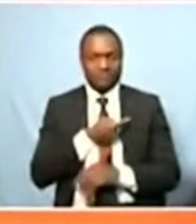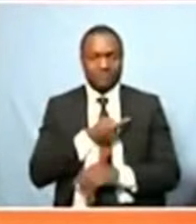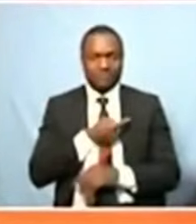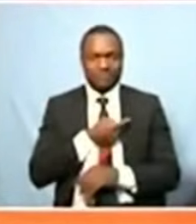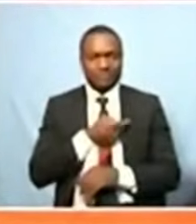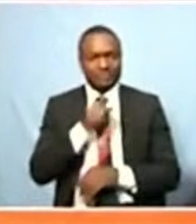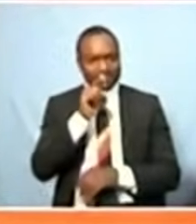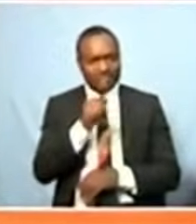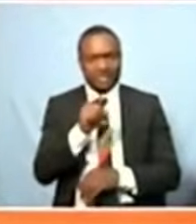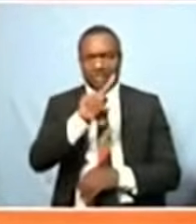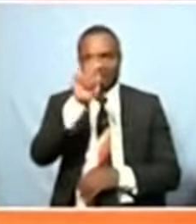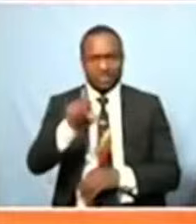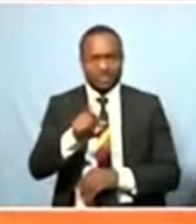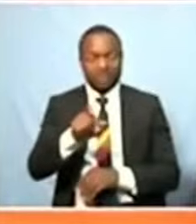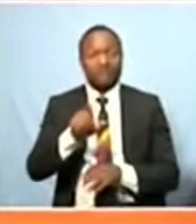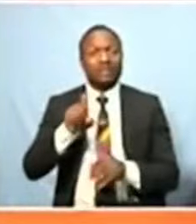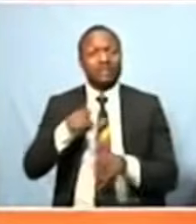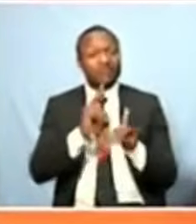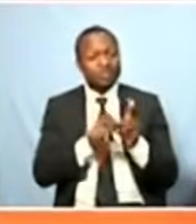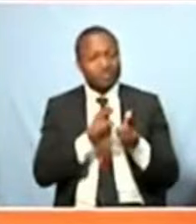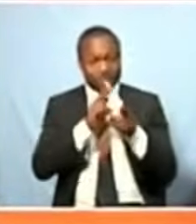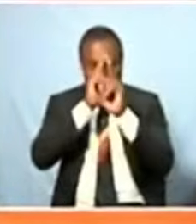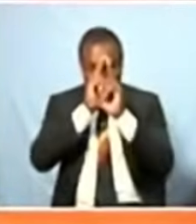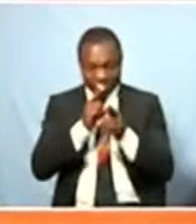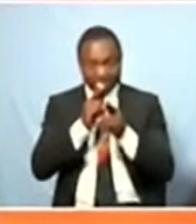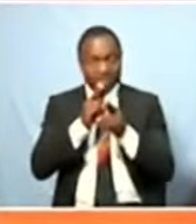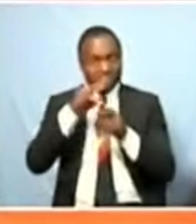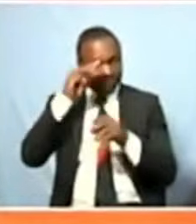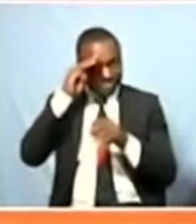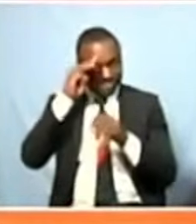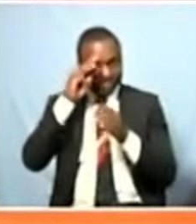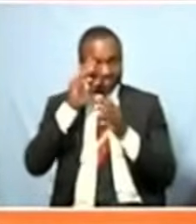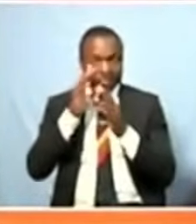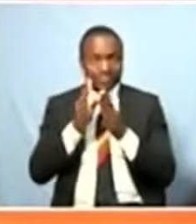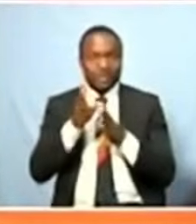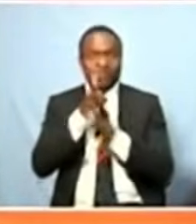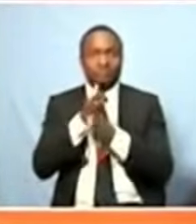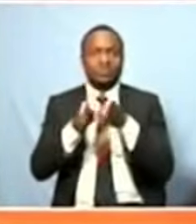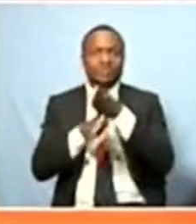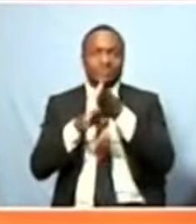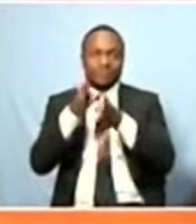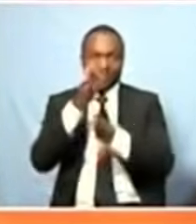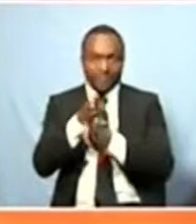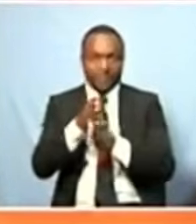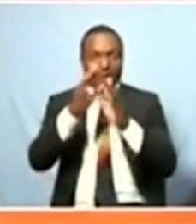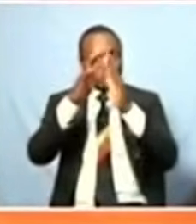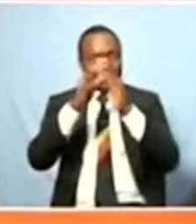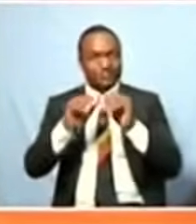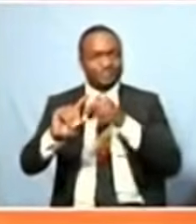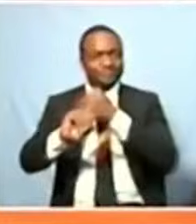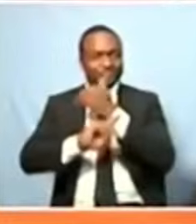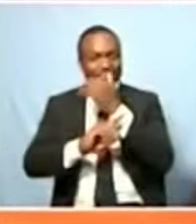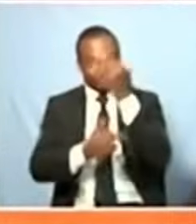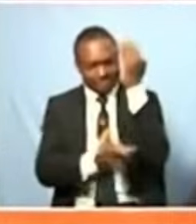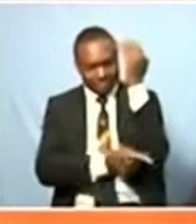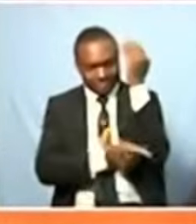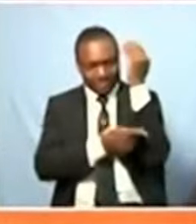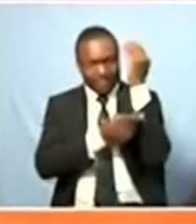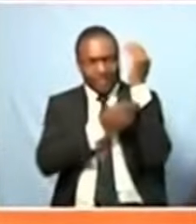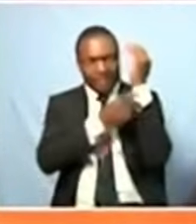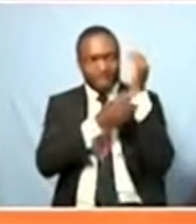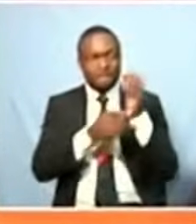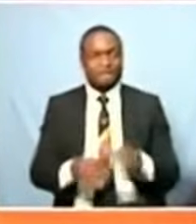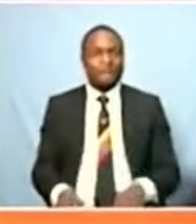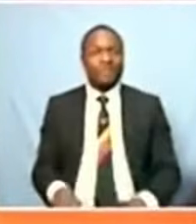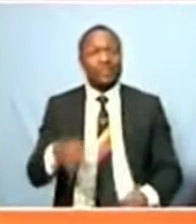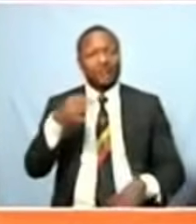And that question needs response from the Honorable Minister of Infrastructure, Housing and Urban Development.